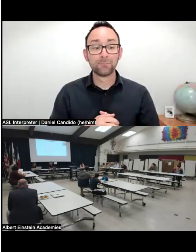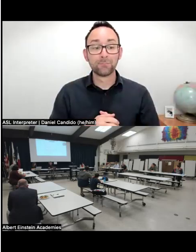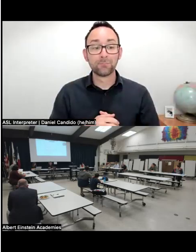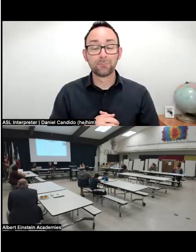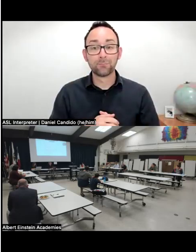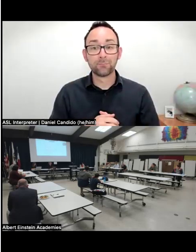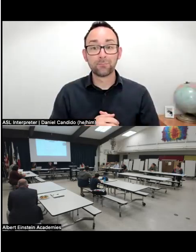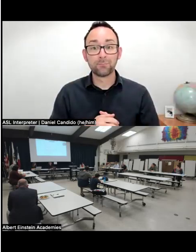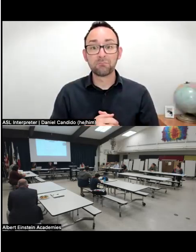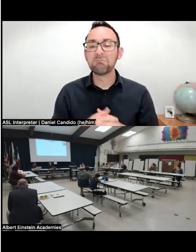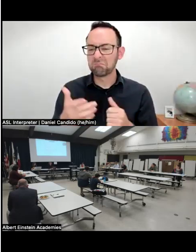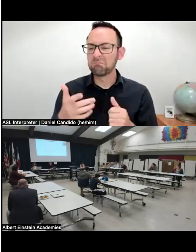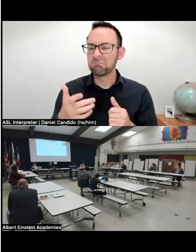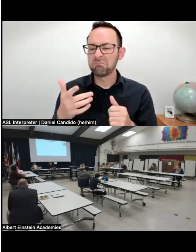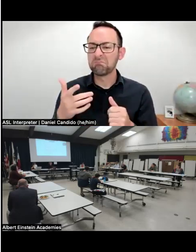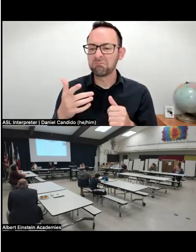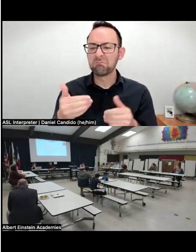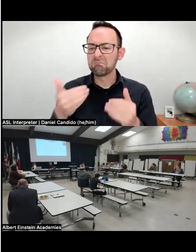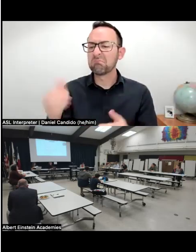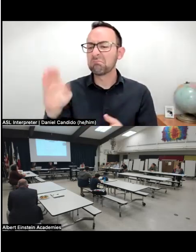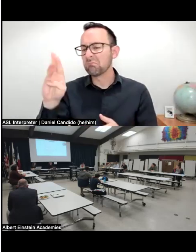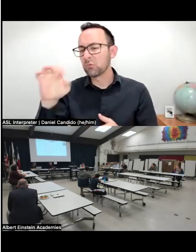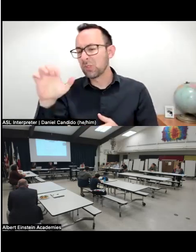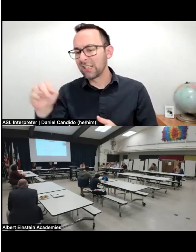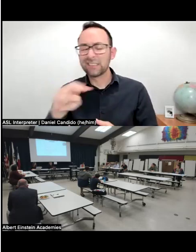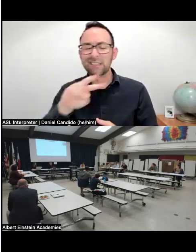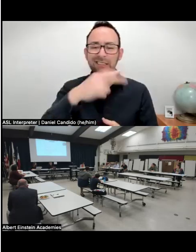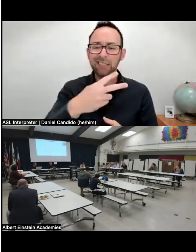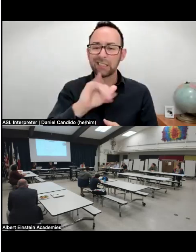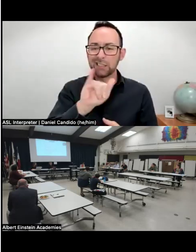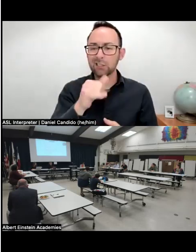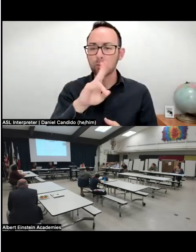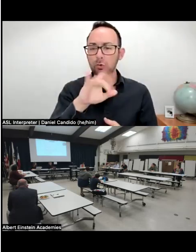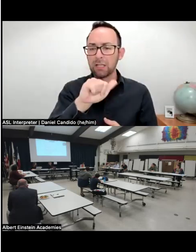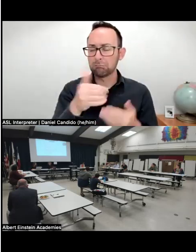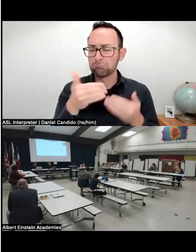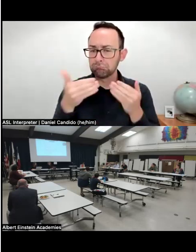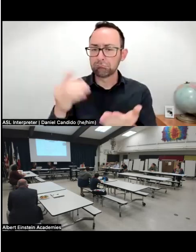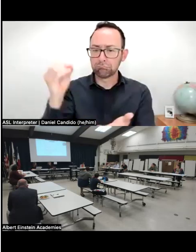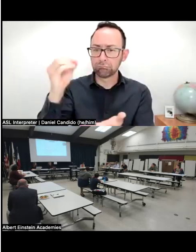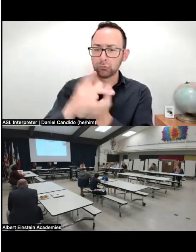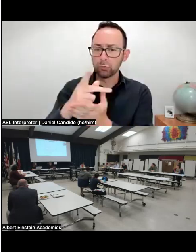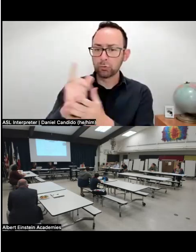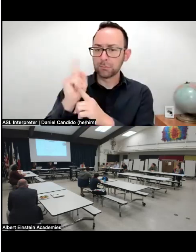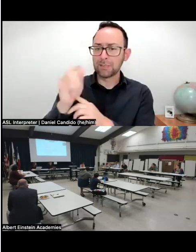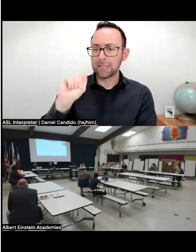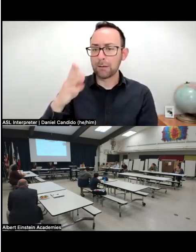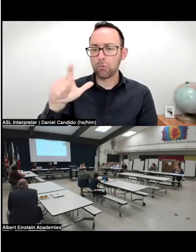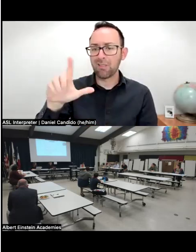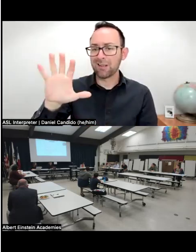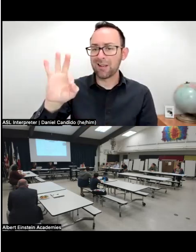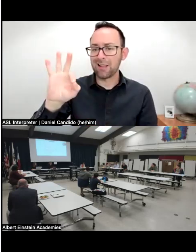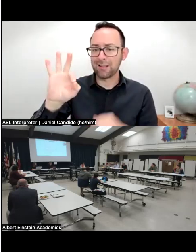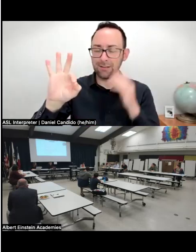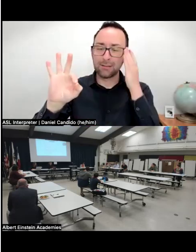So it has been moved by Brian and seconded by Julia to approve the April 9th